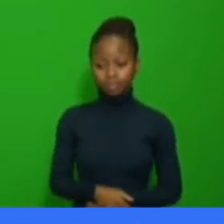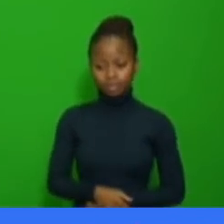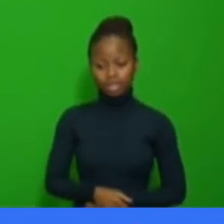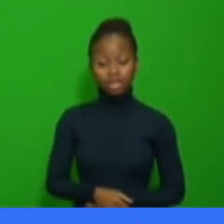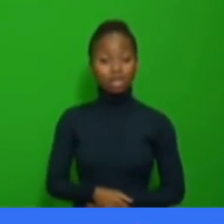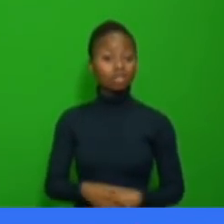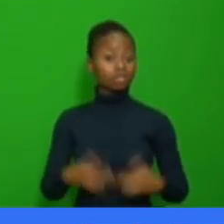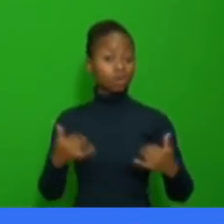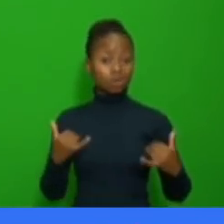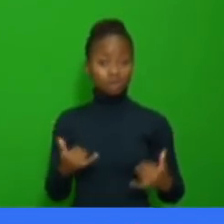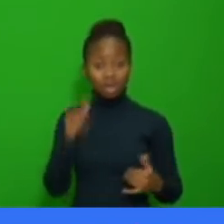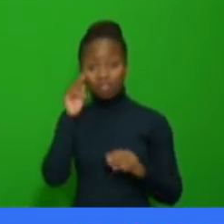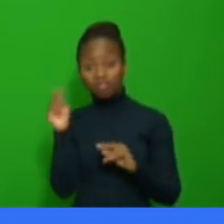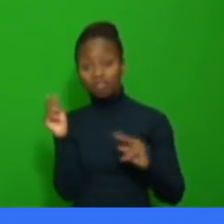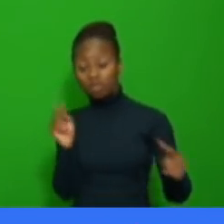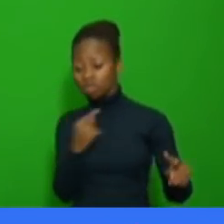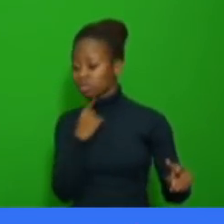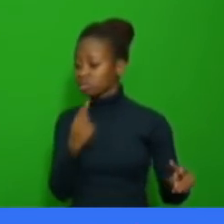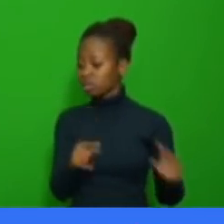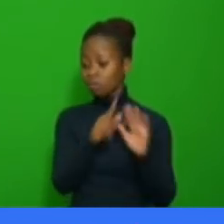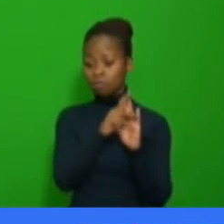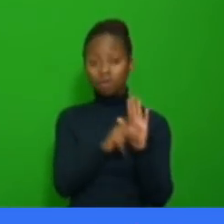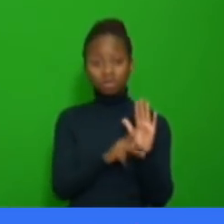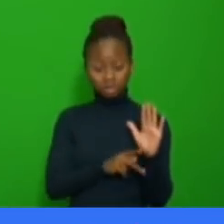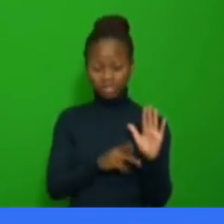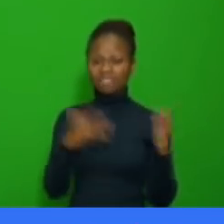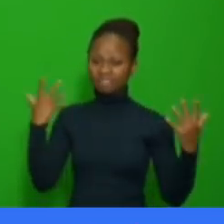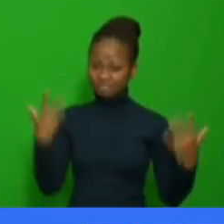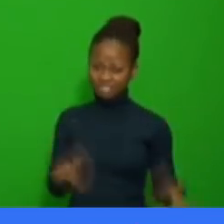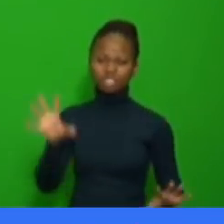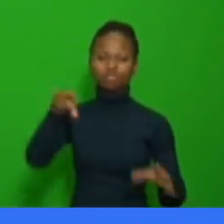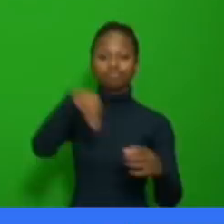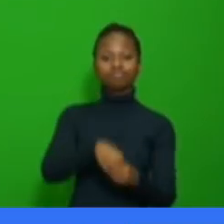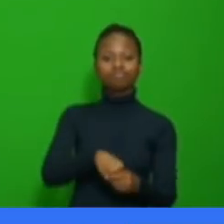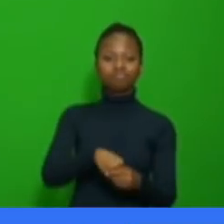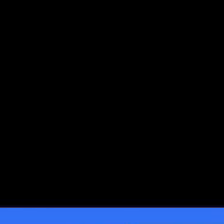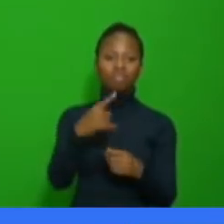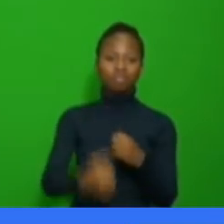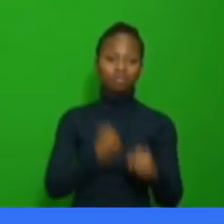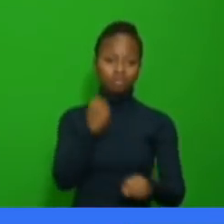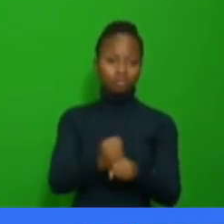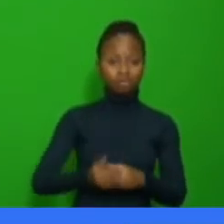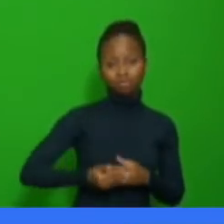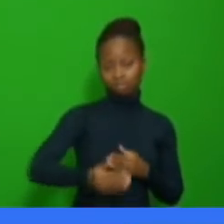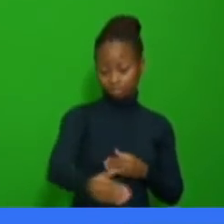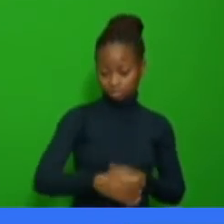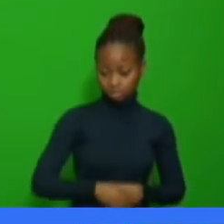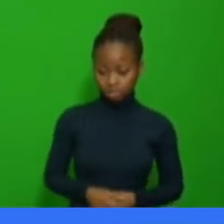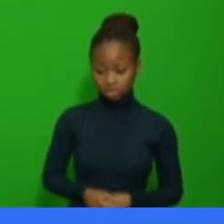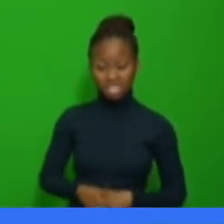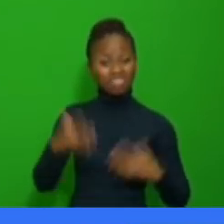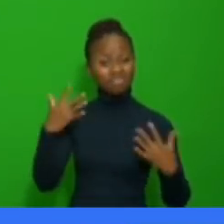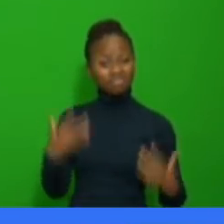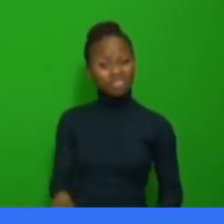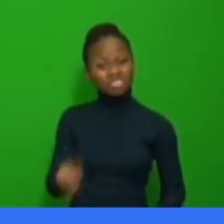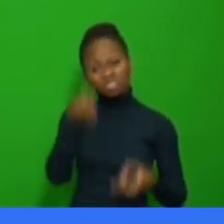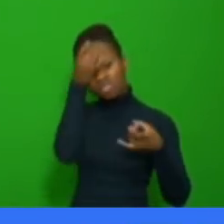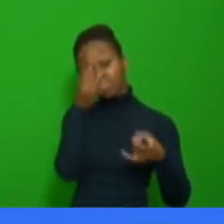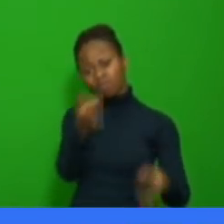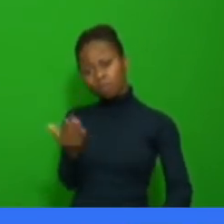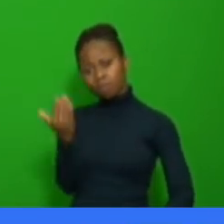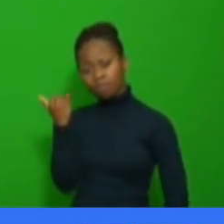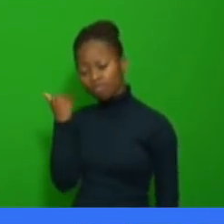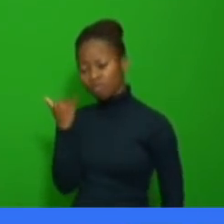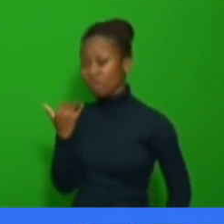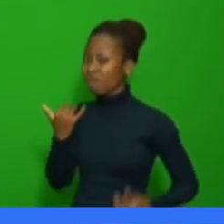The endogenous interest rate path is built into the growth and inflation forecast. As emphasized previously, the